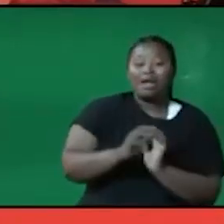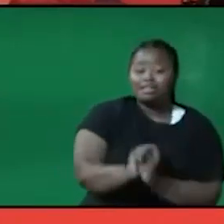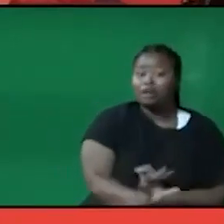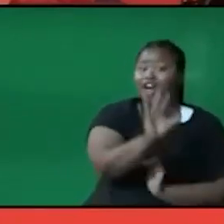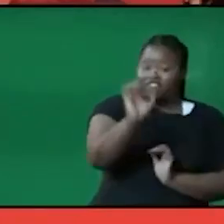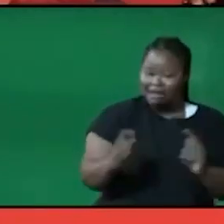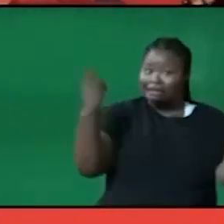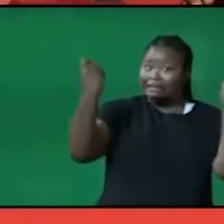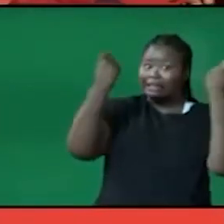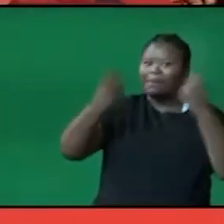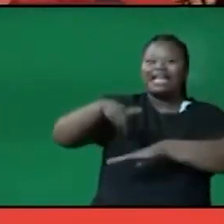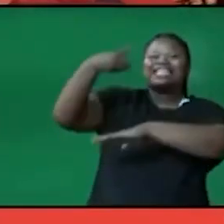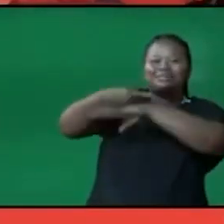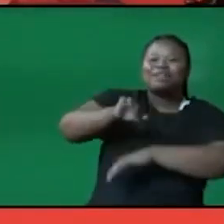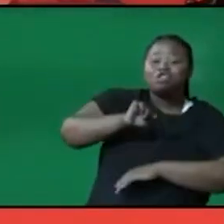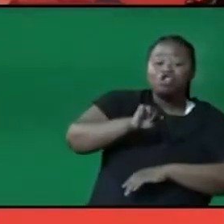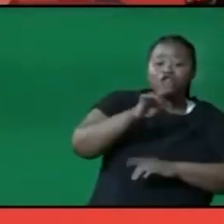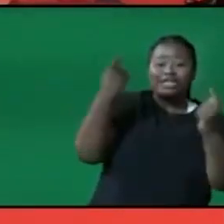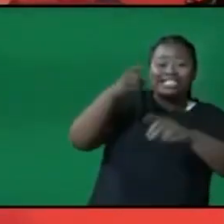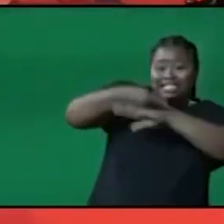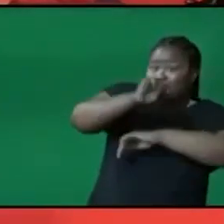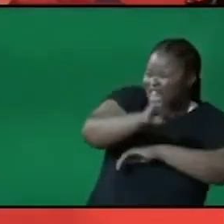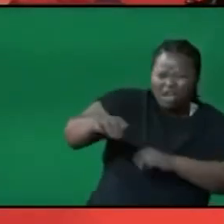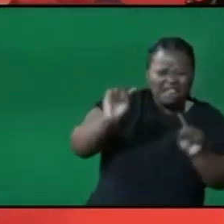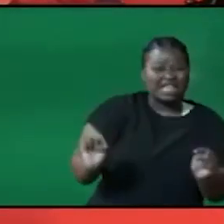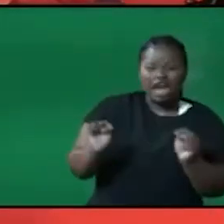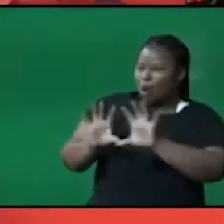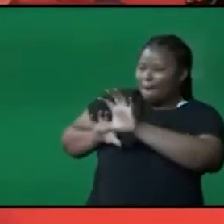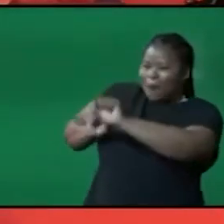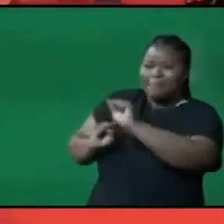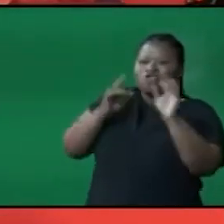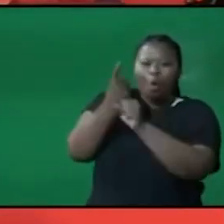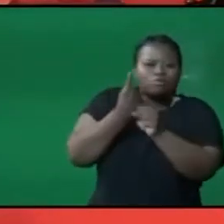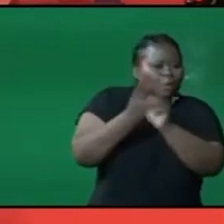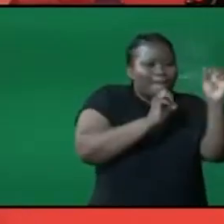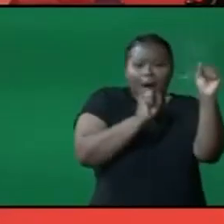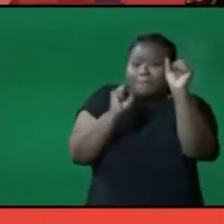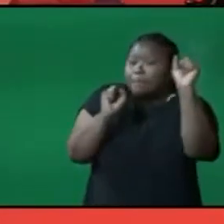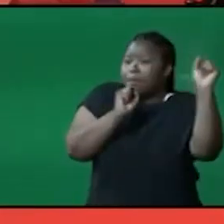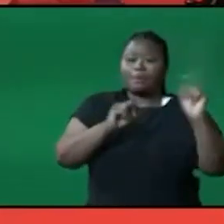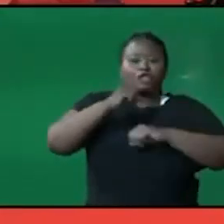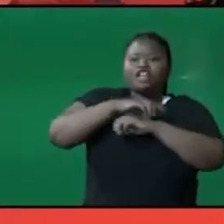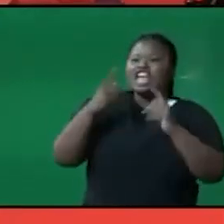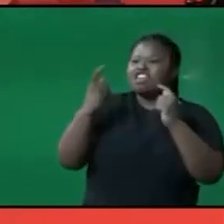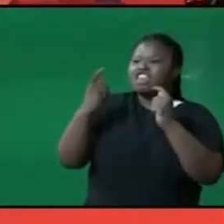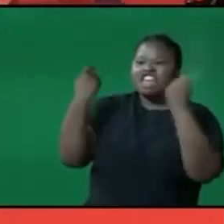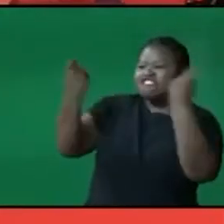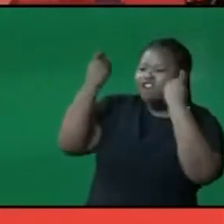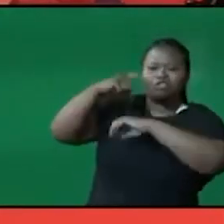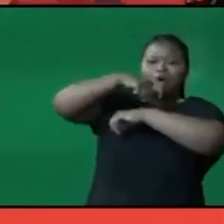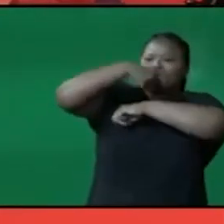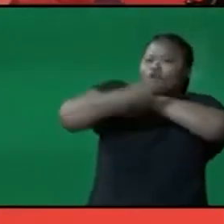Africa, including those who hate us. They can't stop talking about how well organized we are,